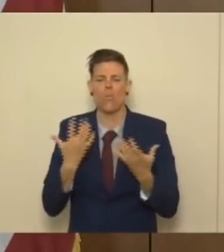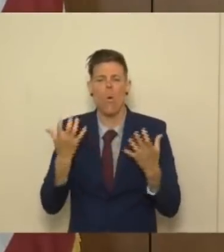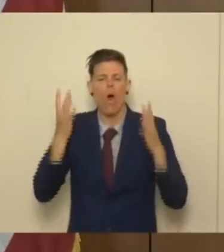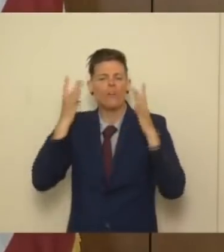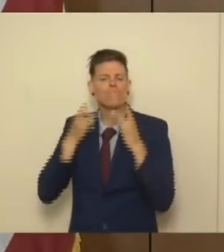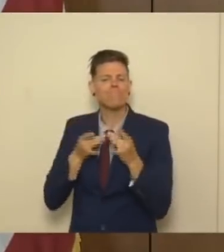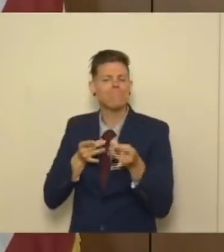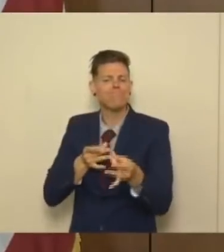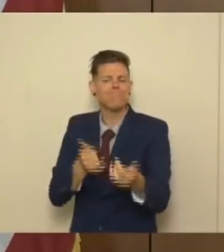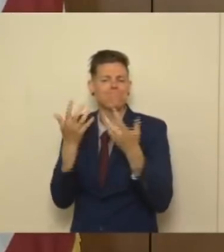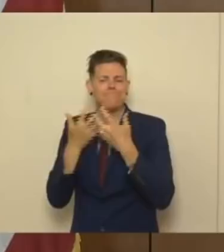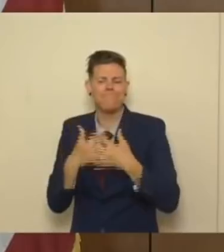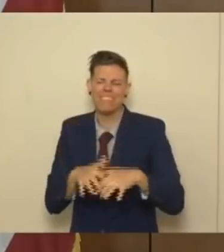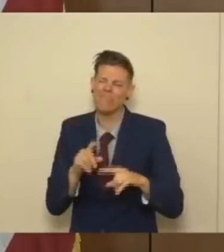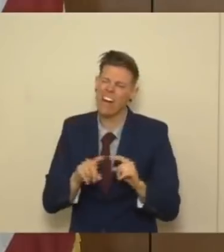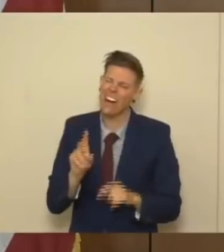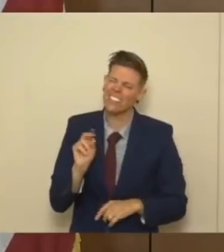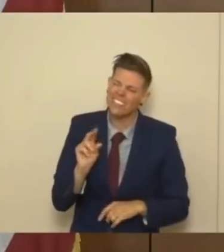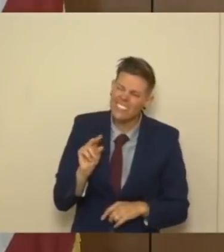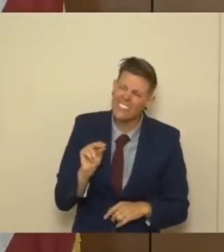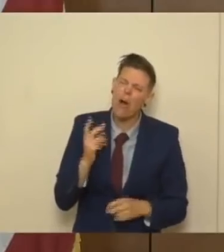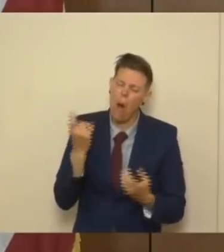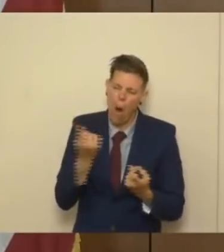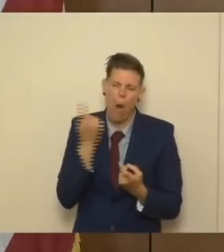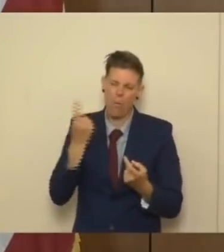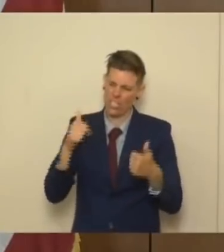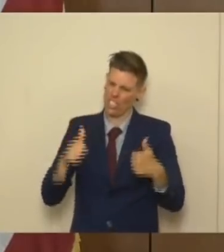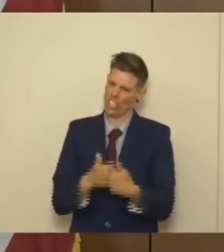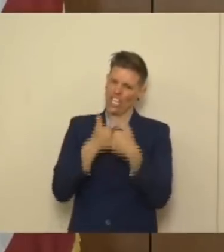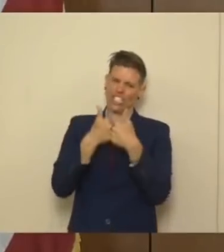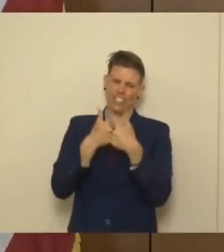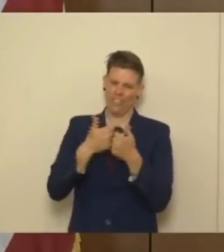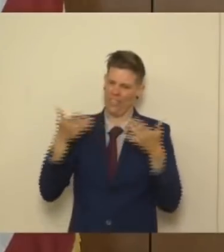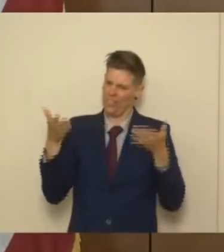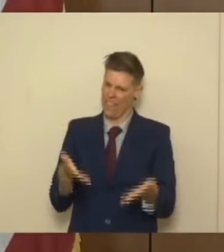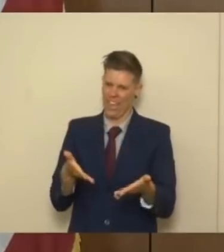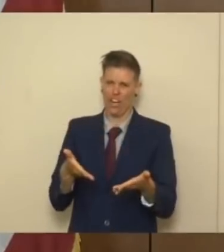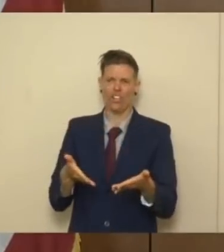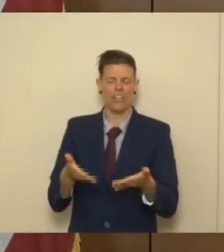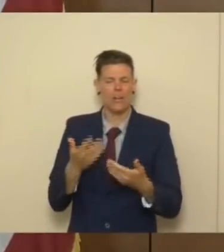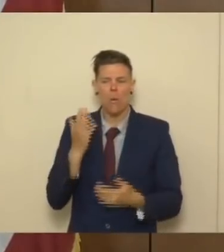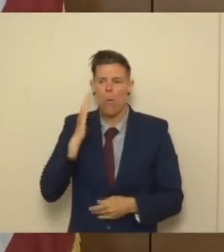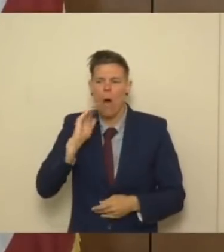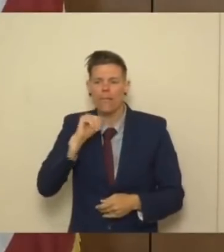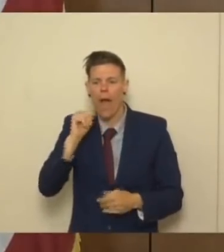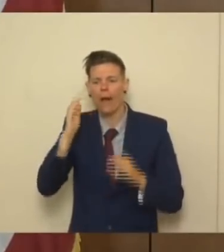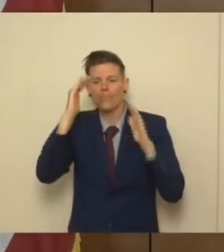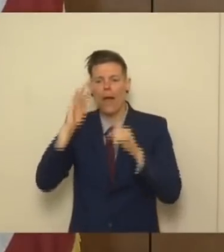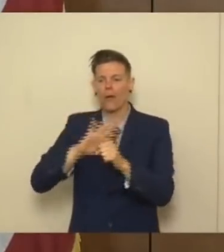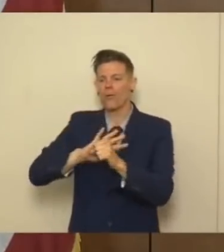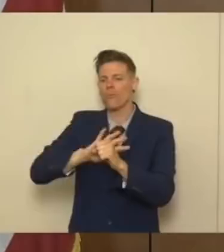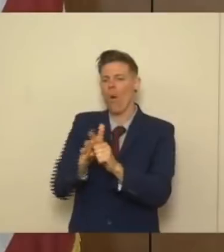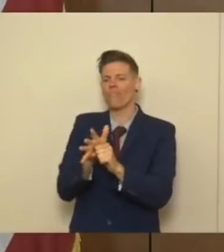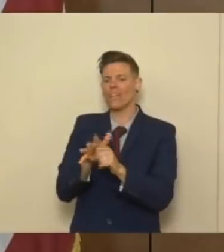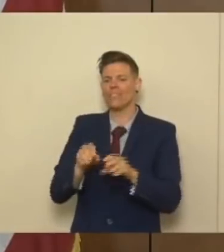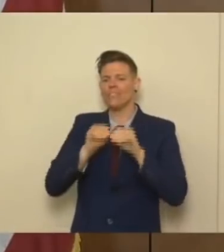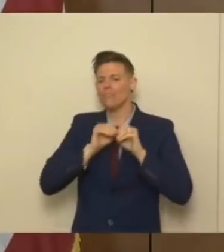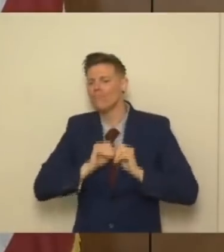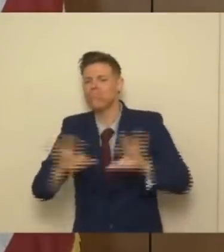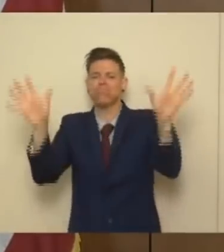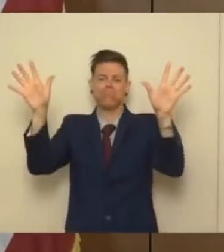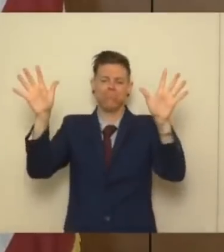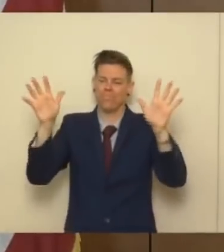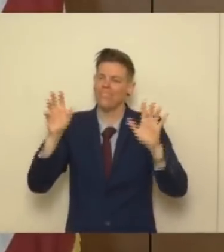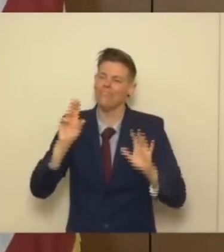a pandemic. We're here. We have a responsibility to deal with it in the most meaningful way. But I appreciate the dialogue, and